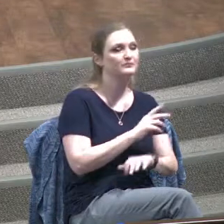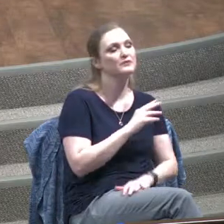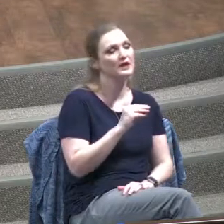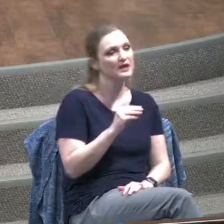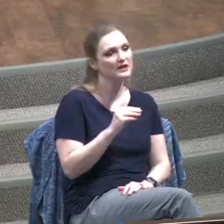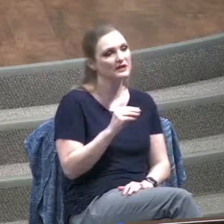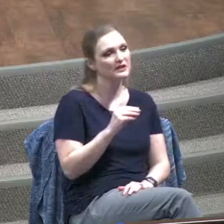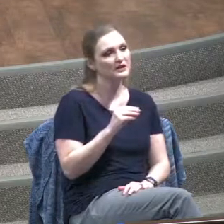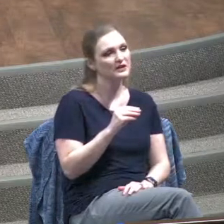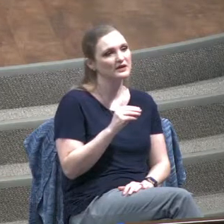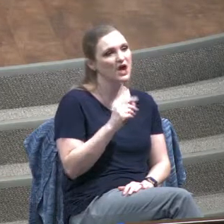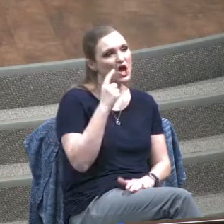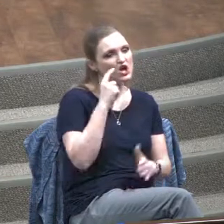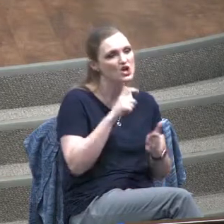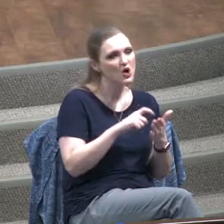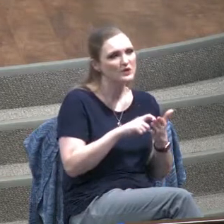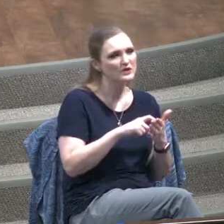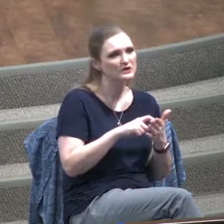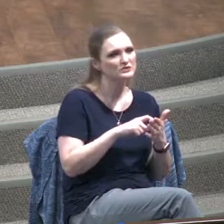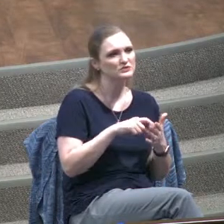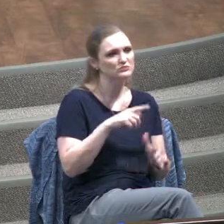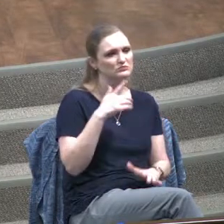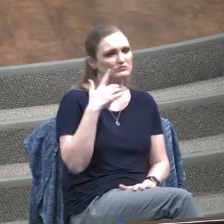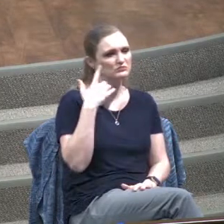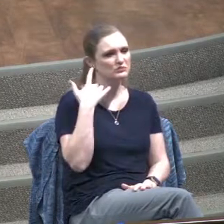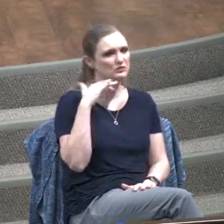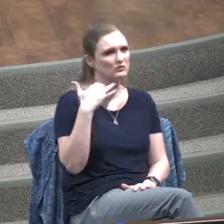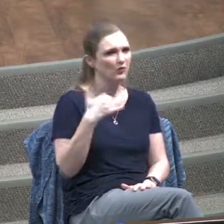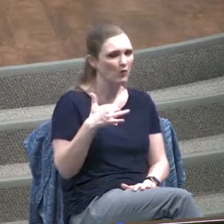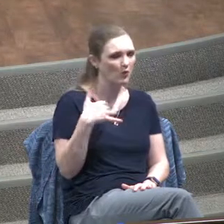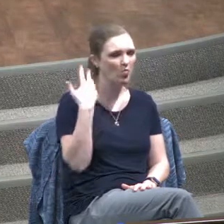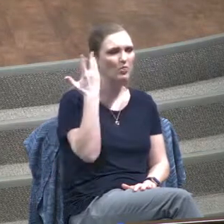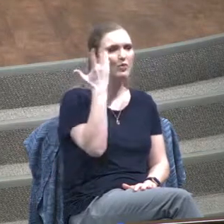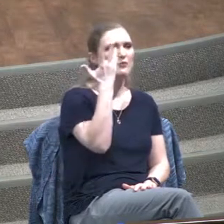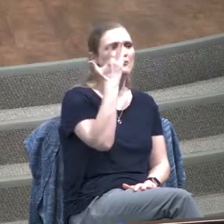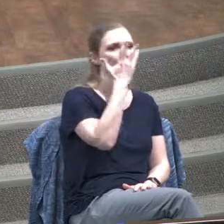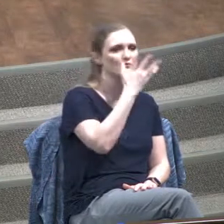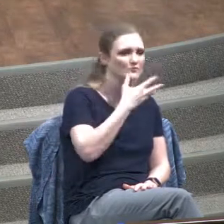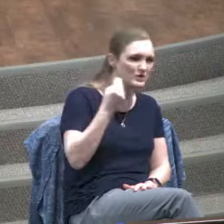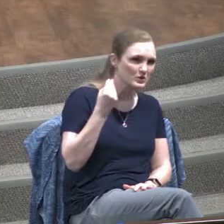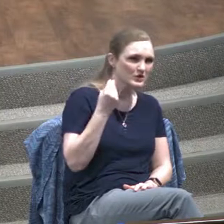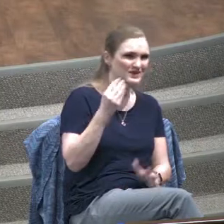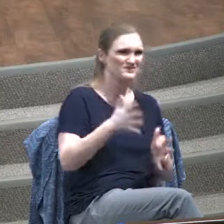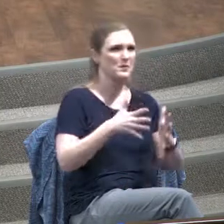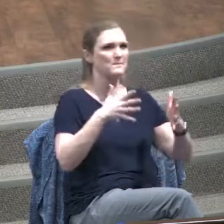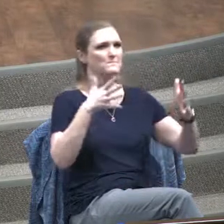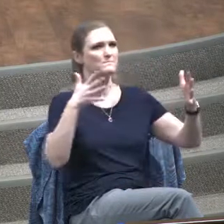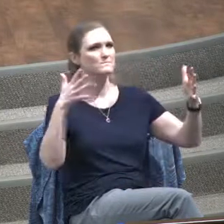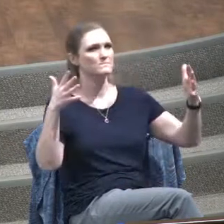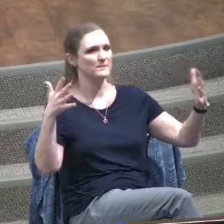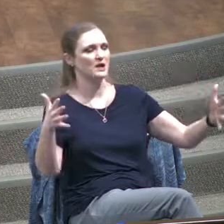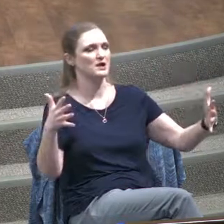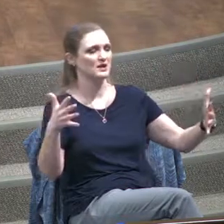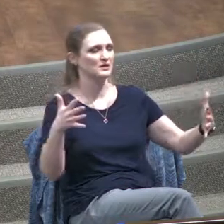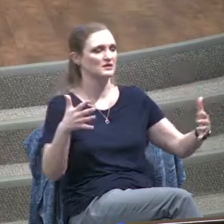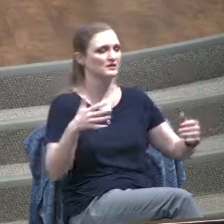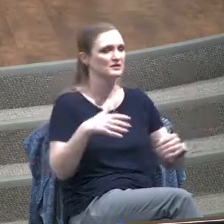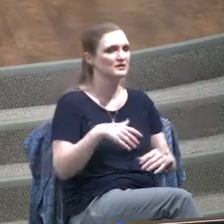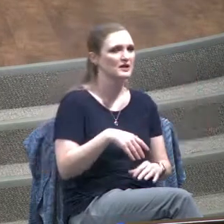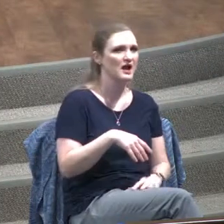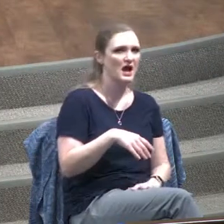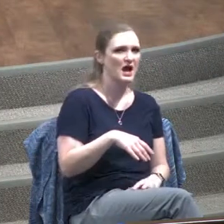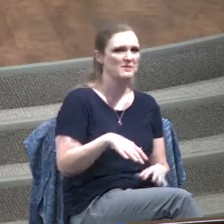And just notice the opulence. You know, the gold, the size. I mean, this is